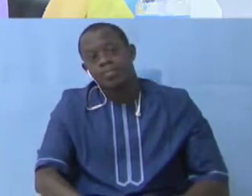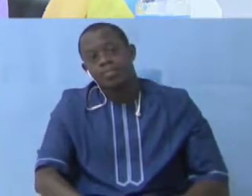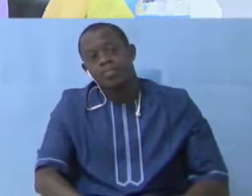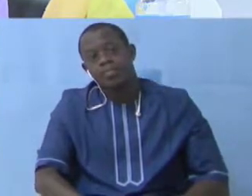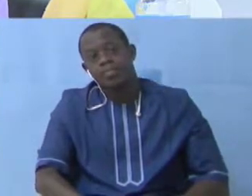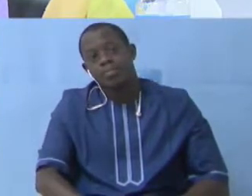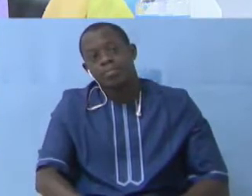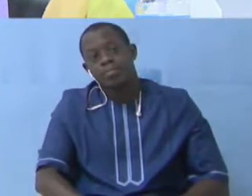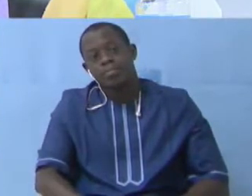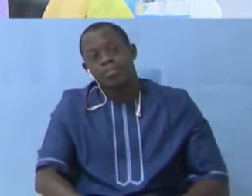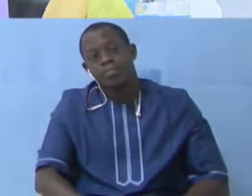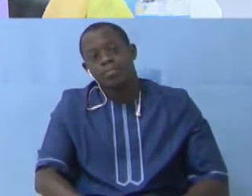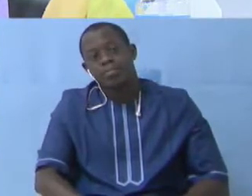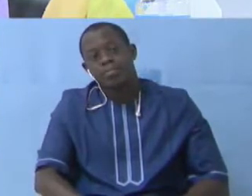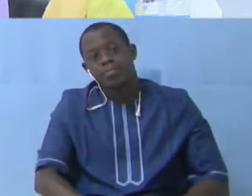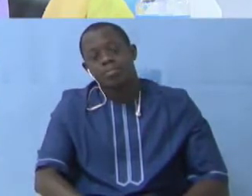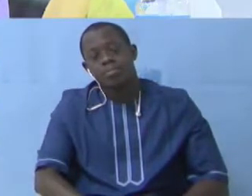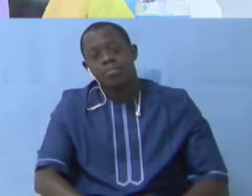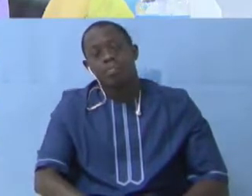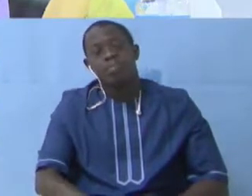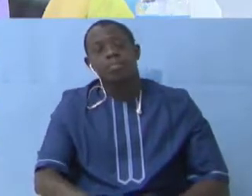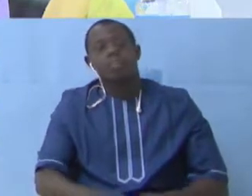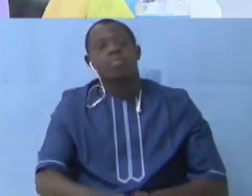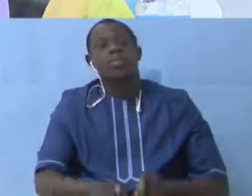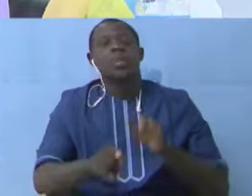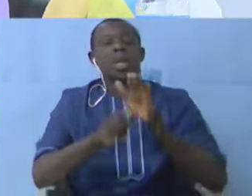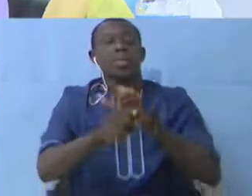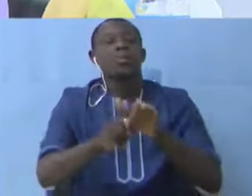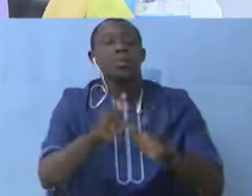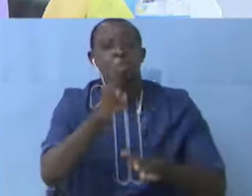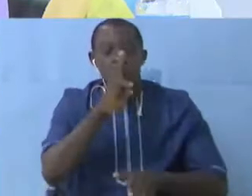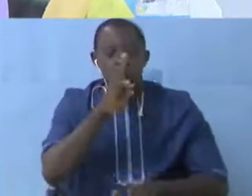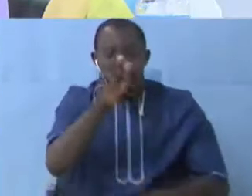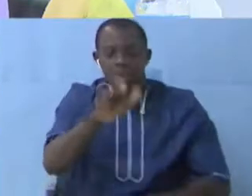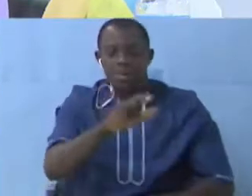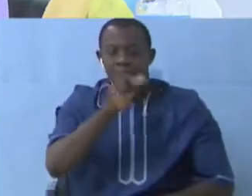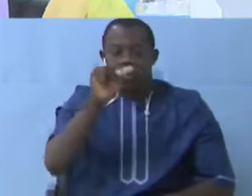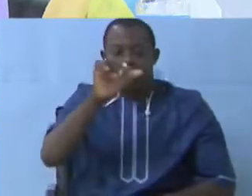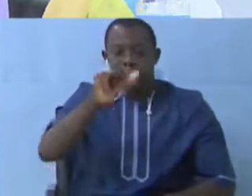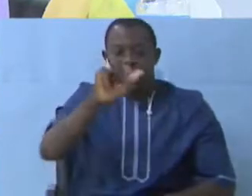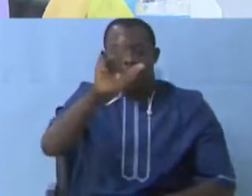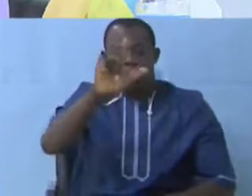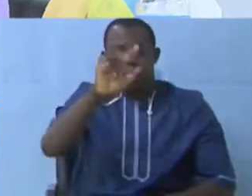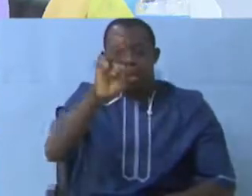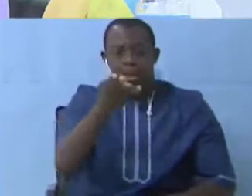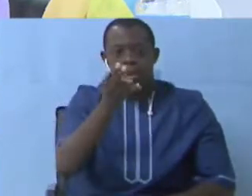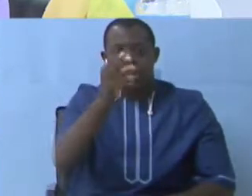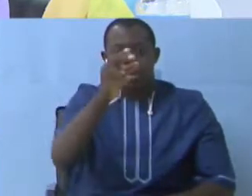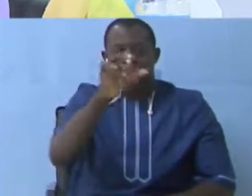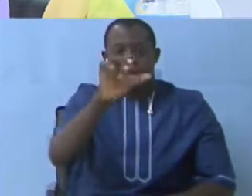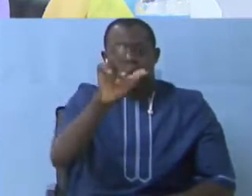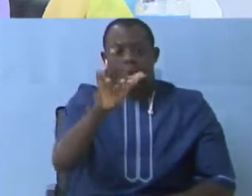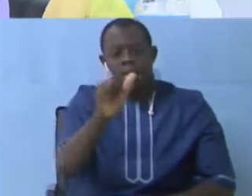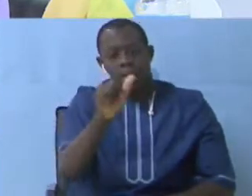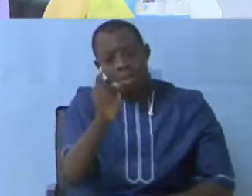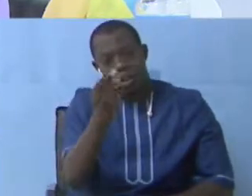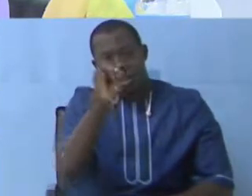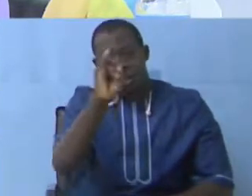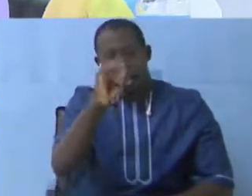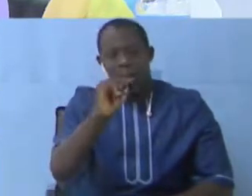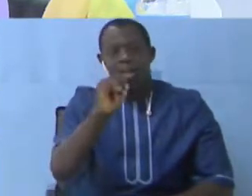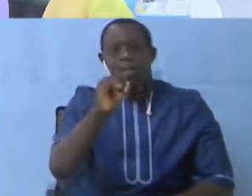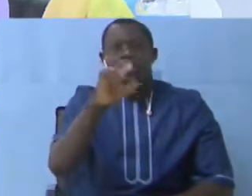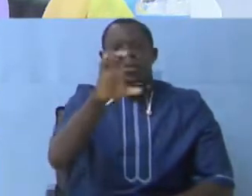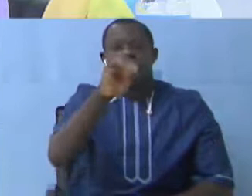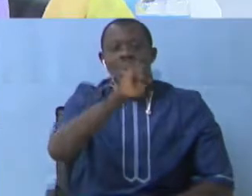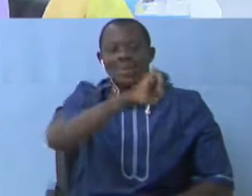nekkoon. Case in point was the case of Alhaji Abdoulaye Cissé, the manager of Teranga FM, who ran away from prison.